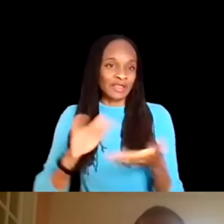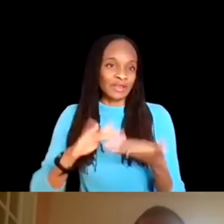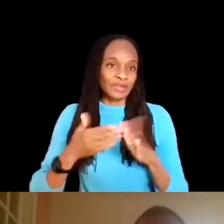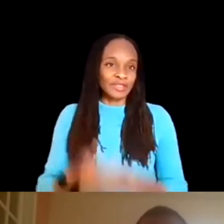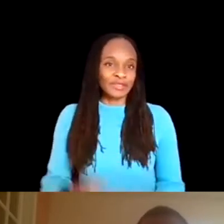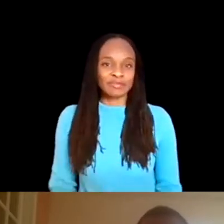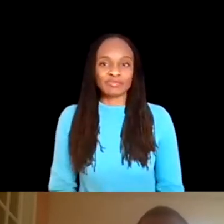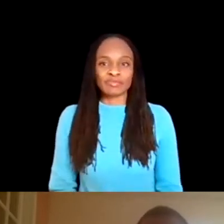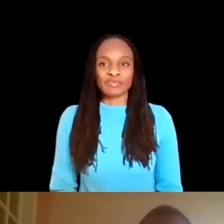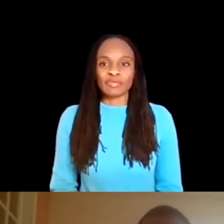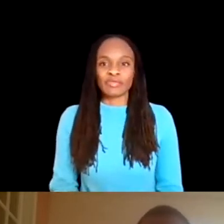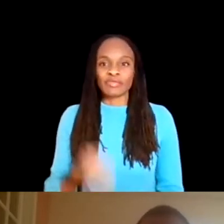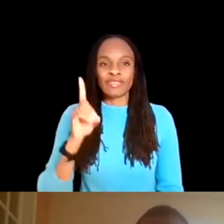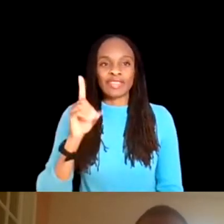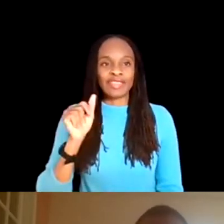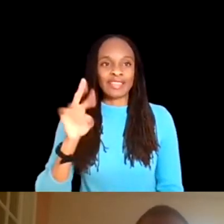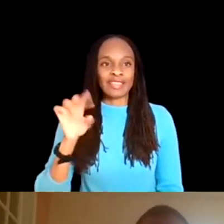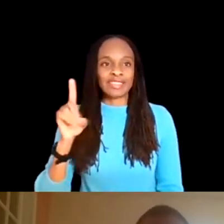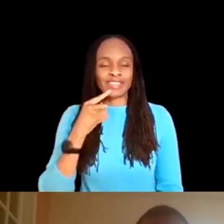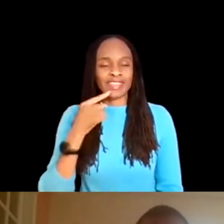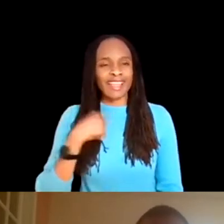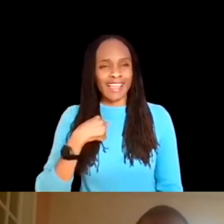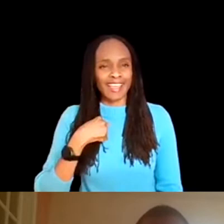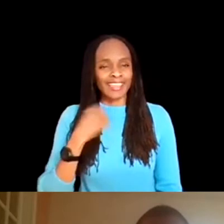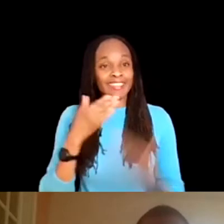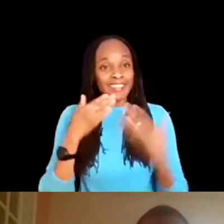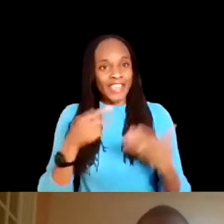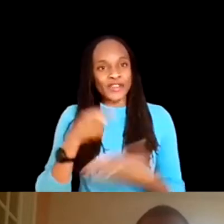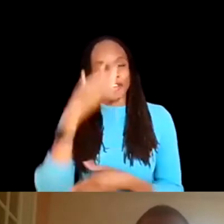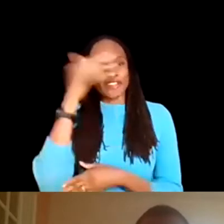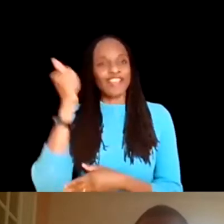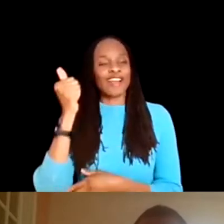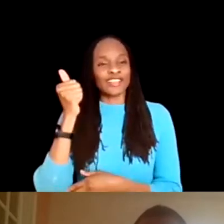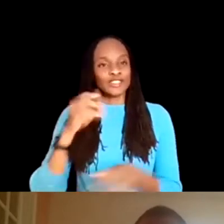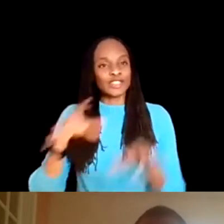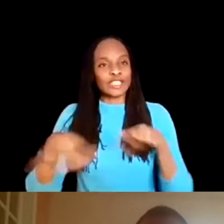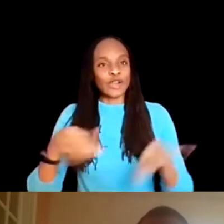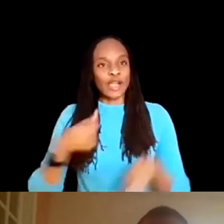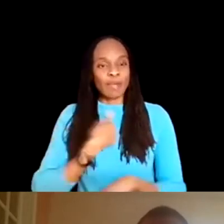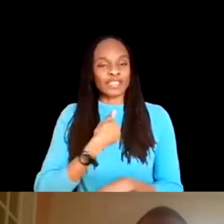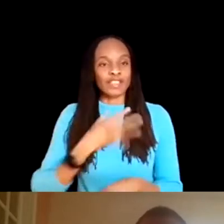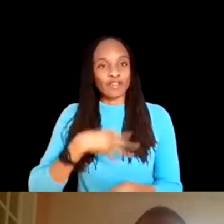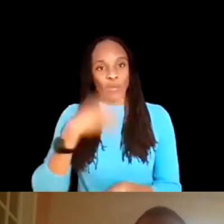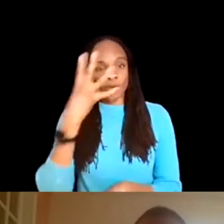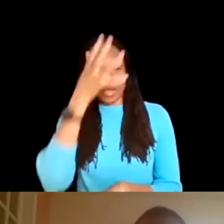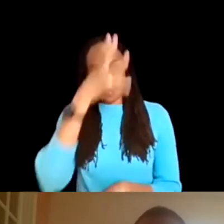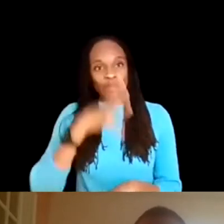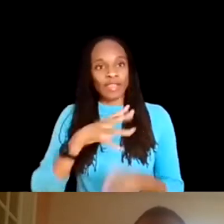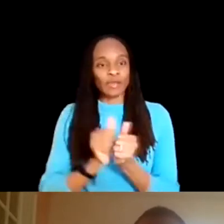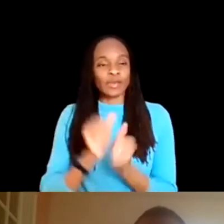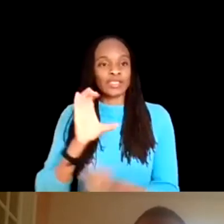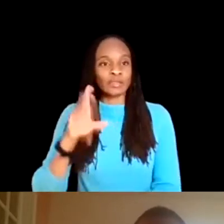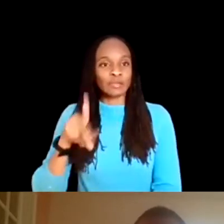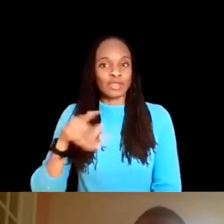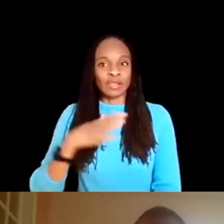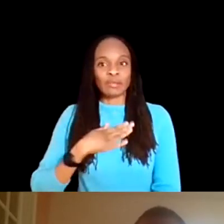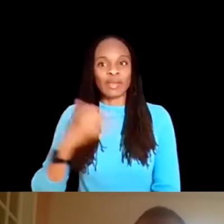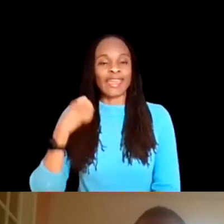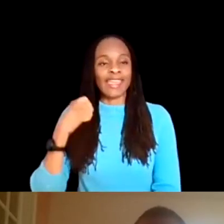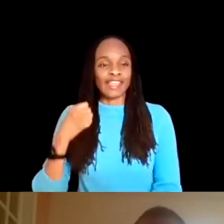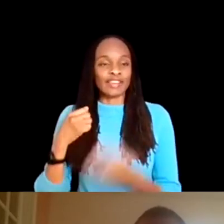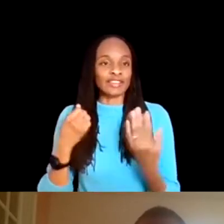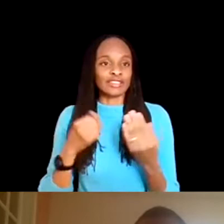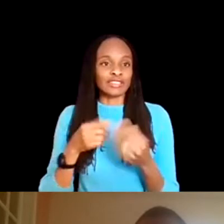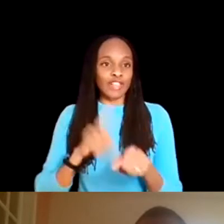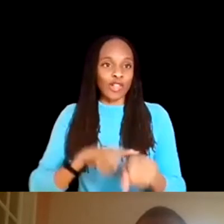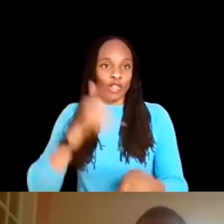Thanks. And I realized I forgot to describe myself. I'm a white man with cerebral palsy. My hair has gotten very long in this